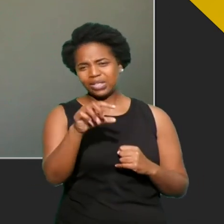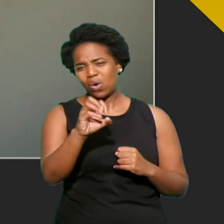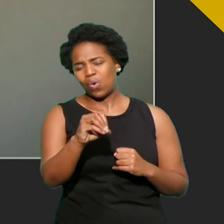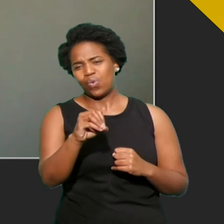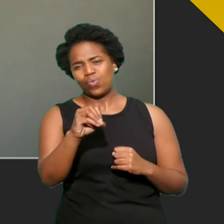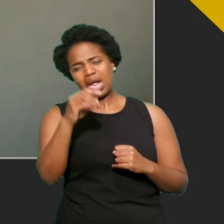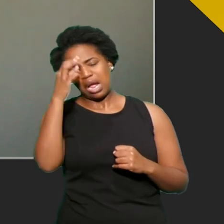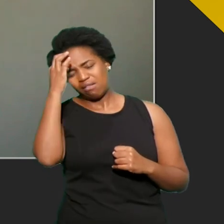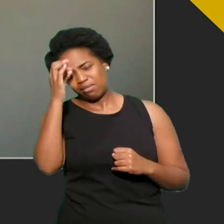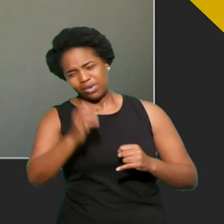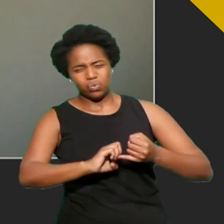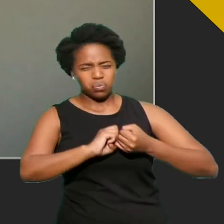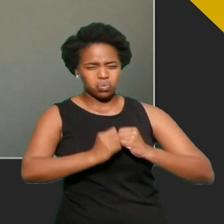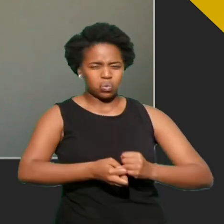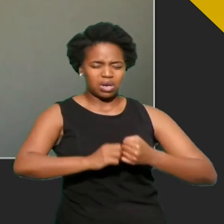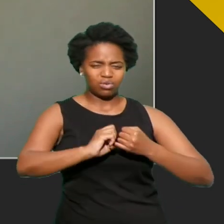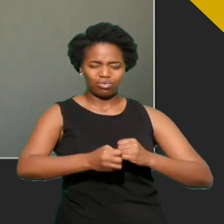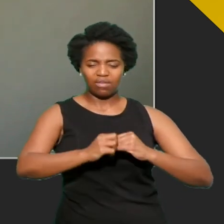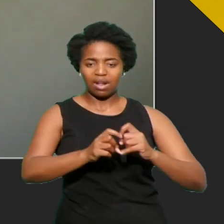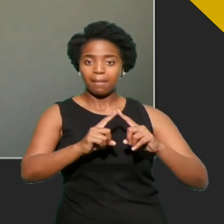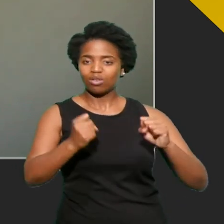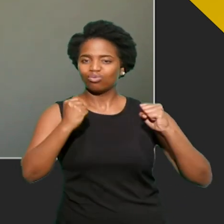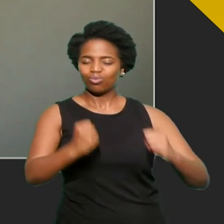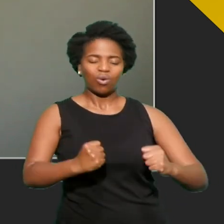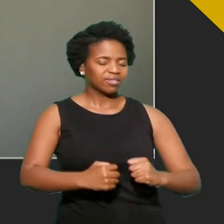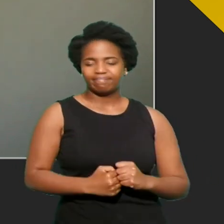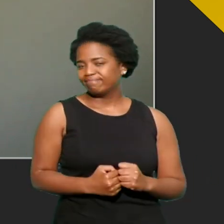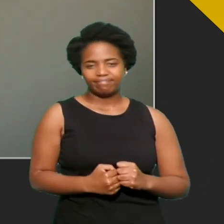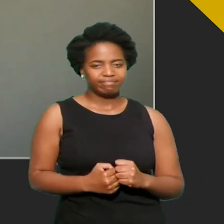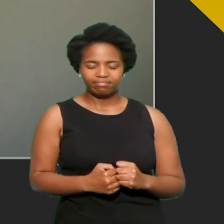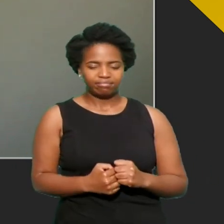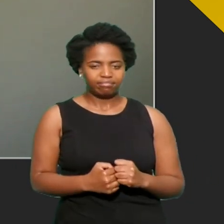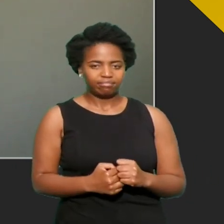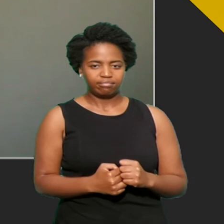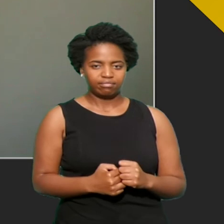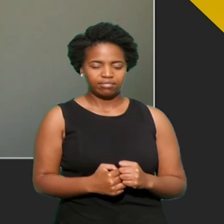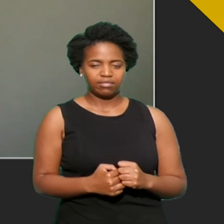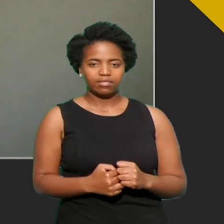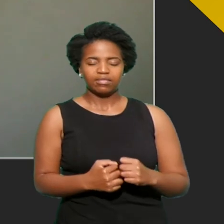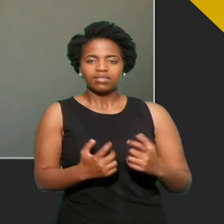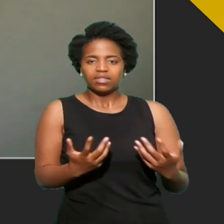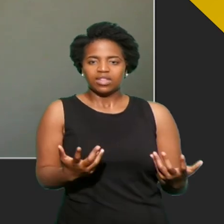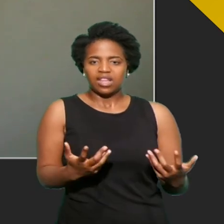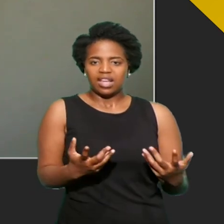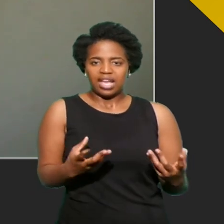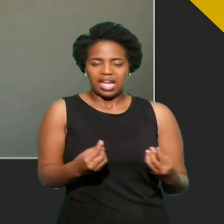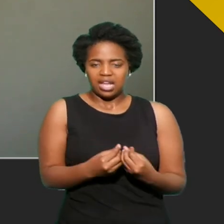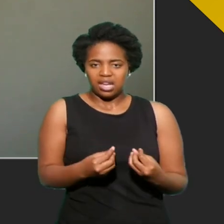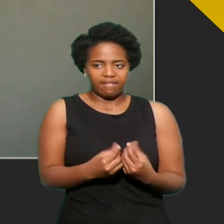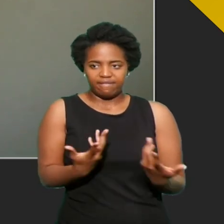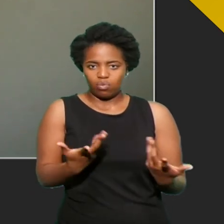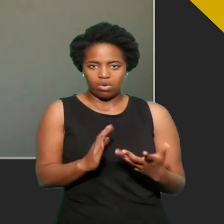civil and other civilians, hasn't been as strong on this issue. And so, like anything that goes unattended